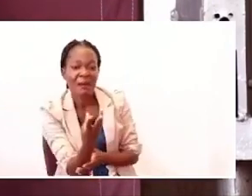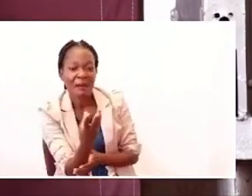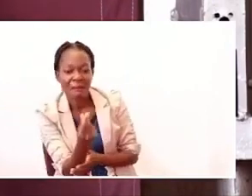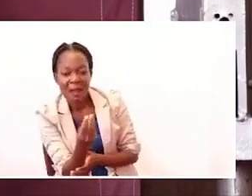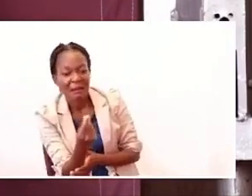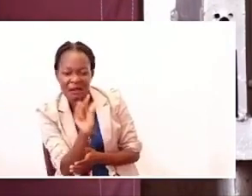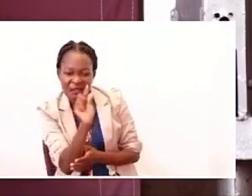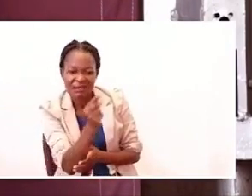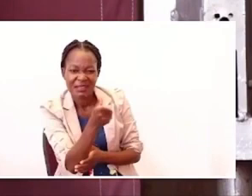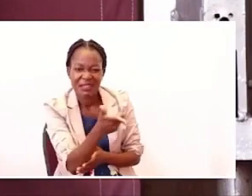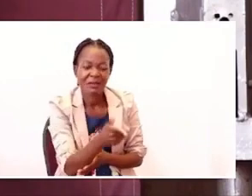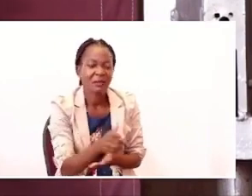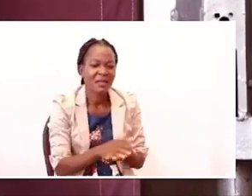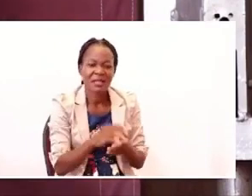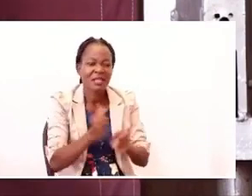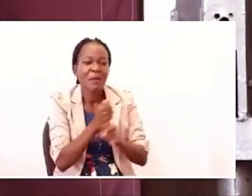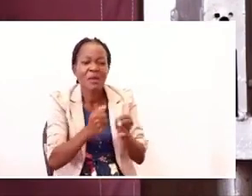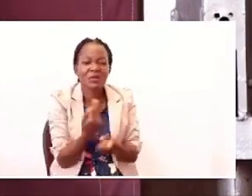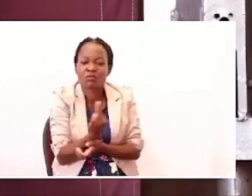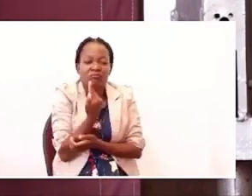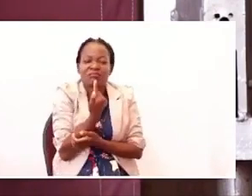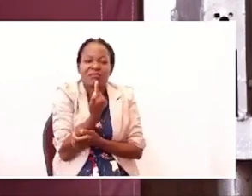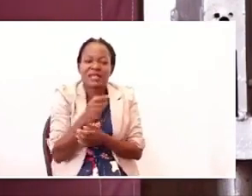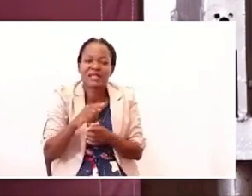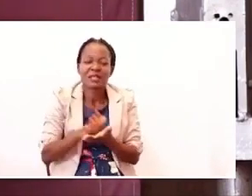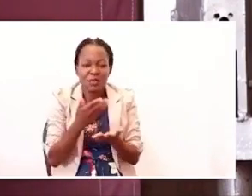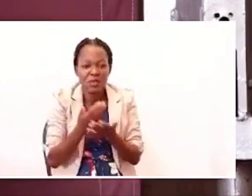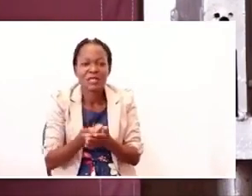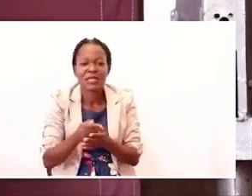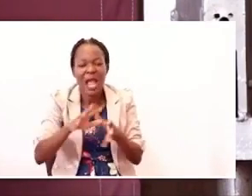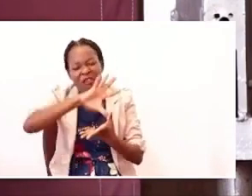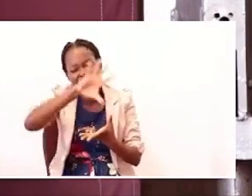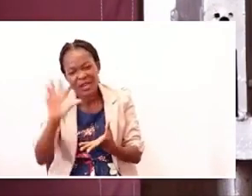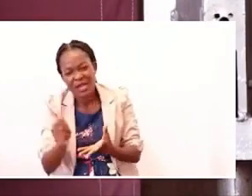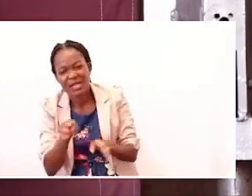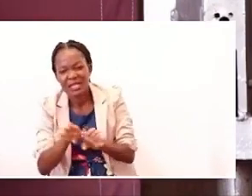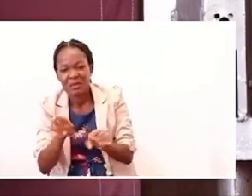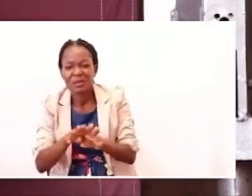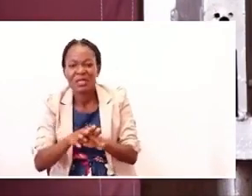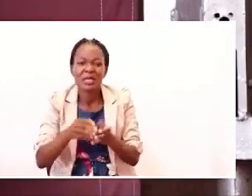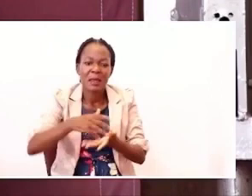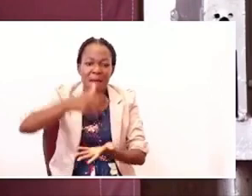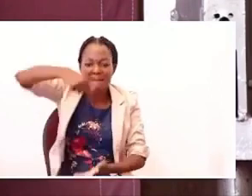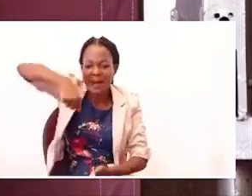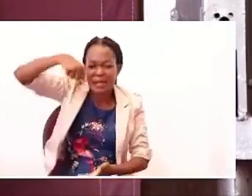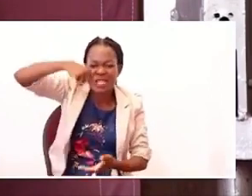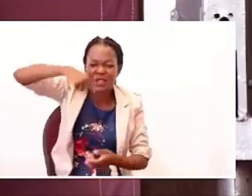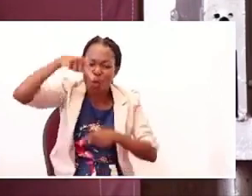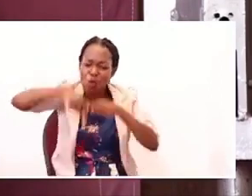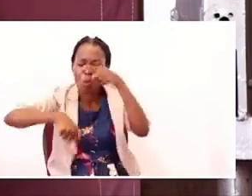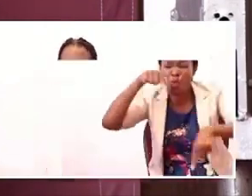because Africa is a leaking basket or bucket, if that is what you want to call it,